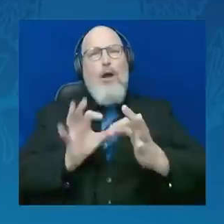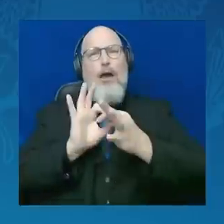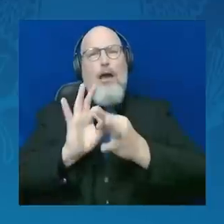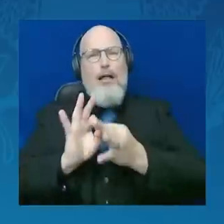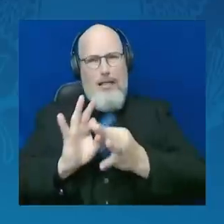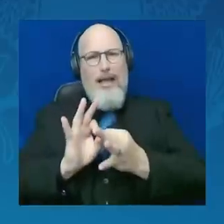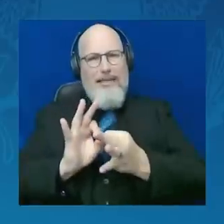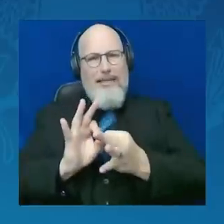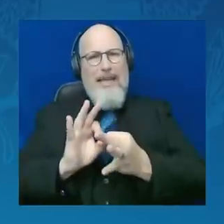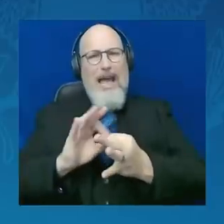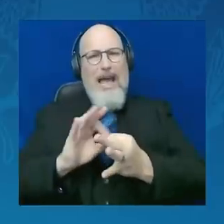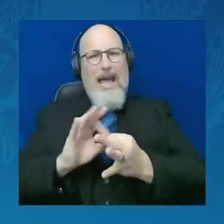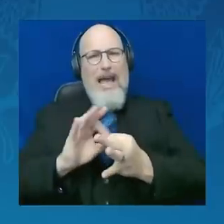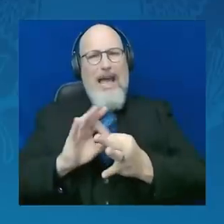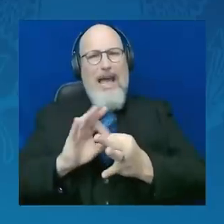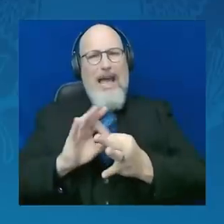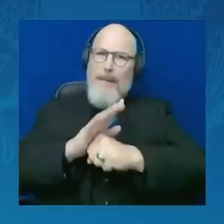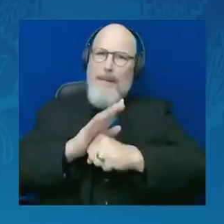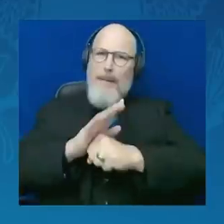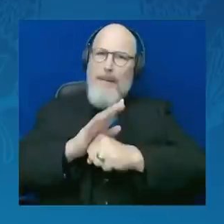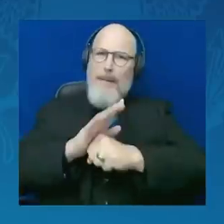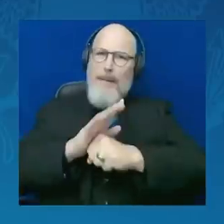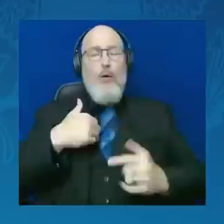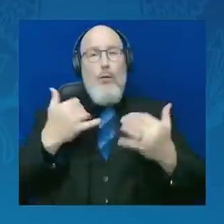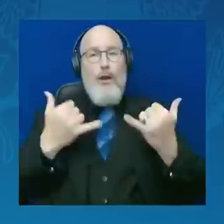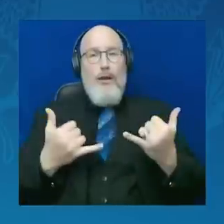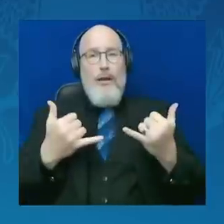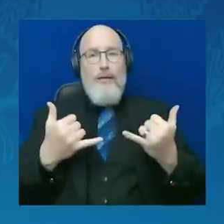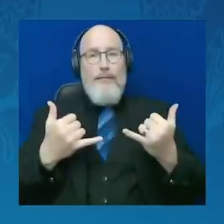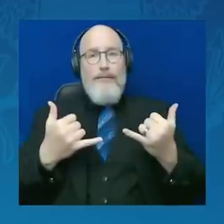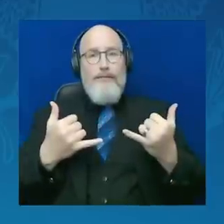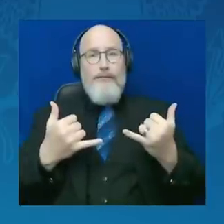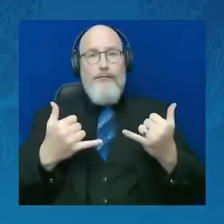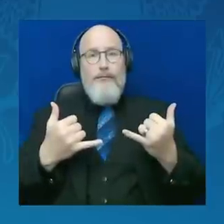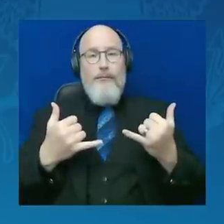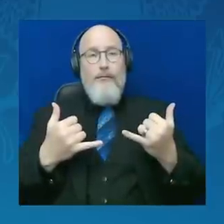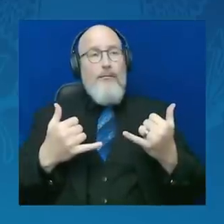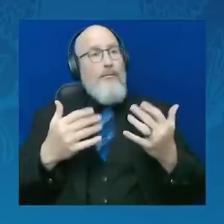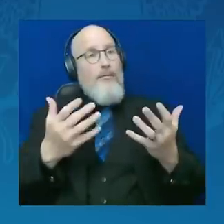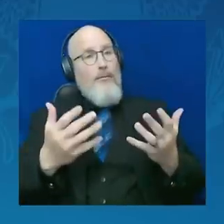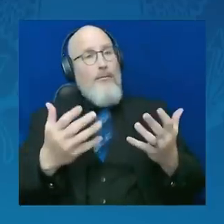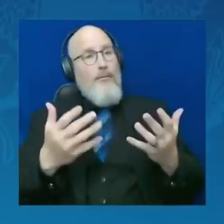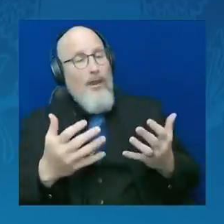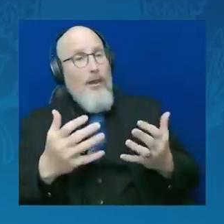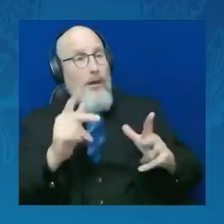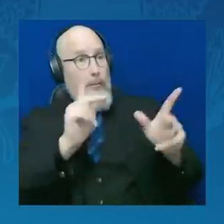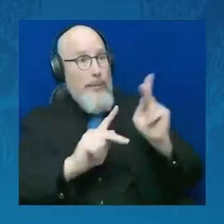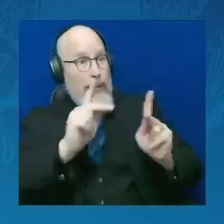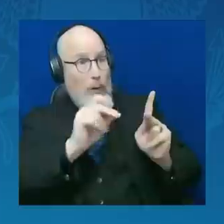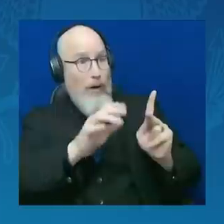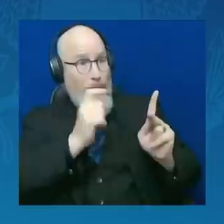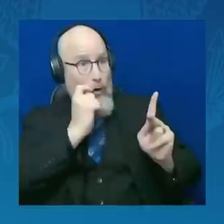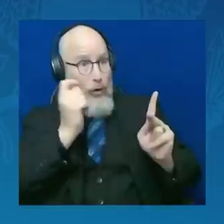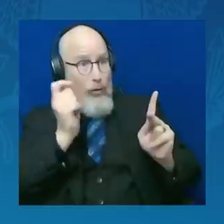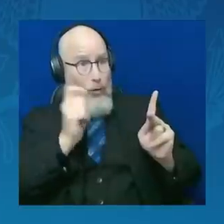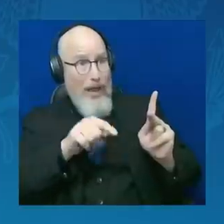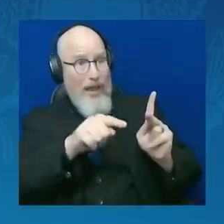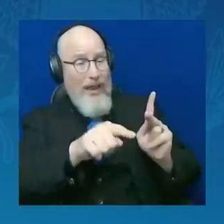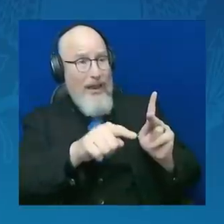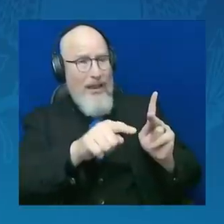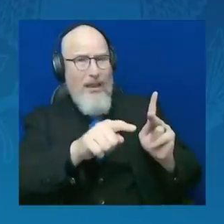it relates to the people of Ukraine, they have suffered immensely.